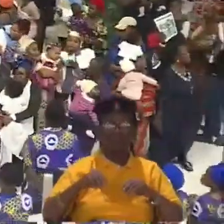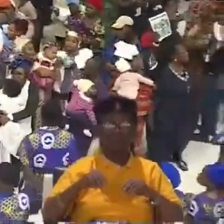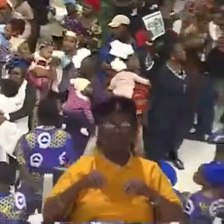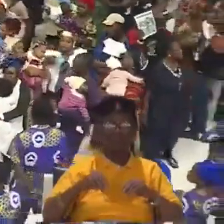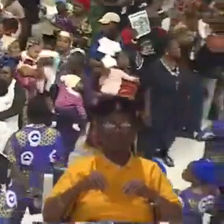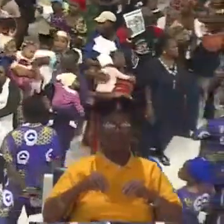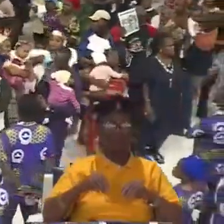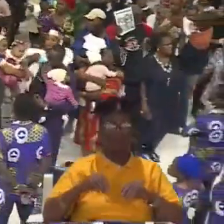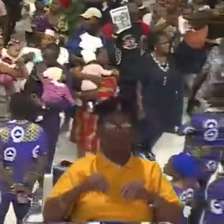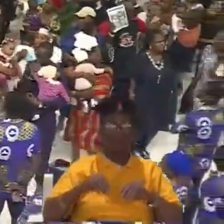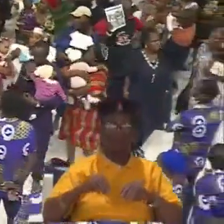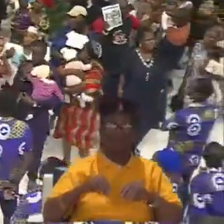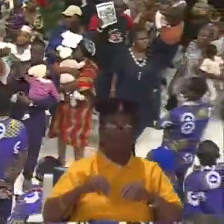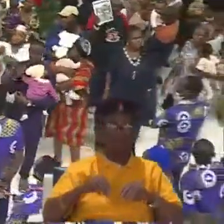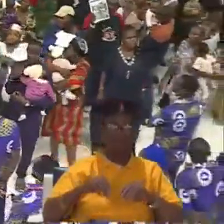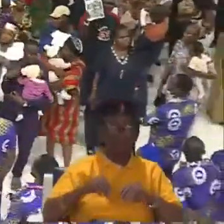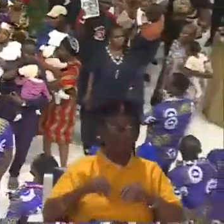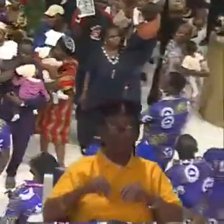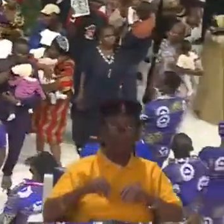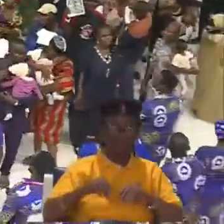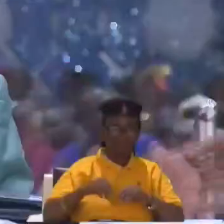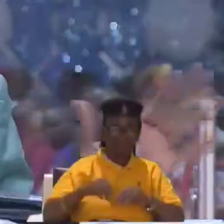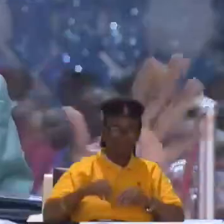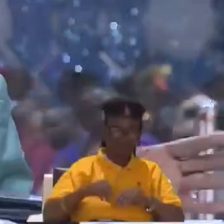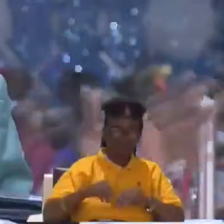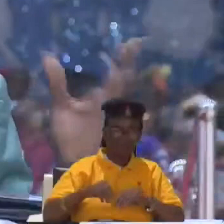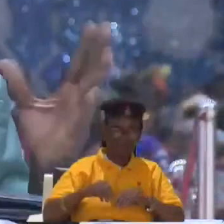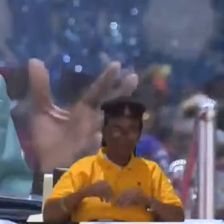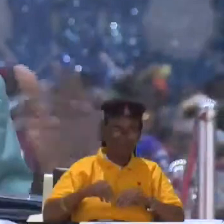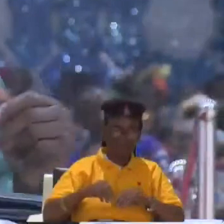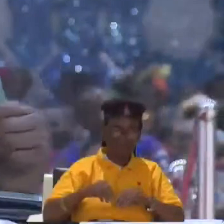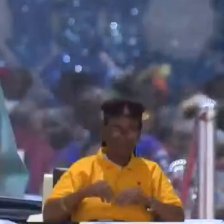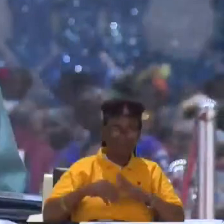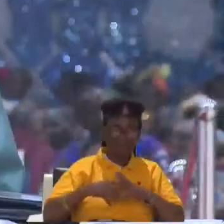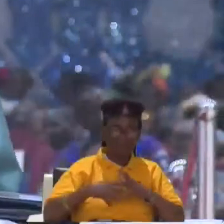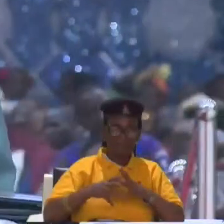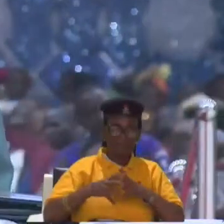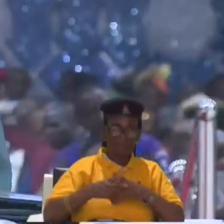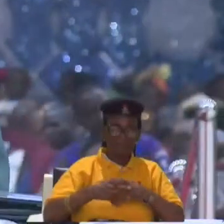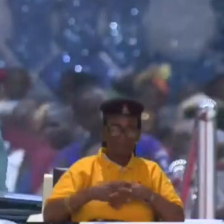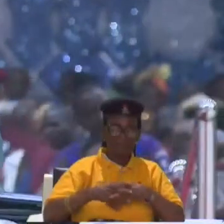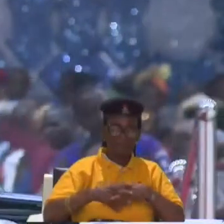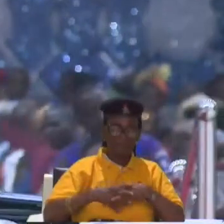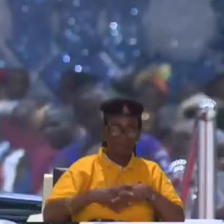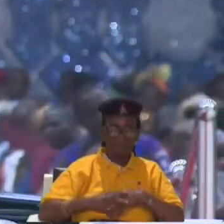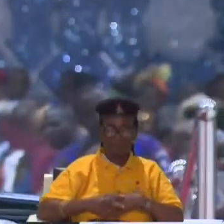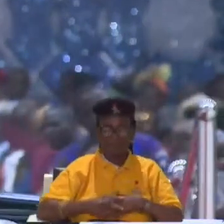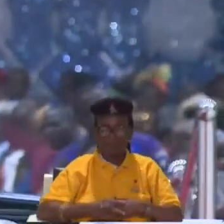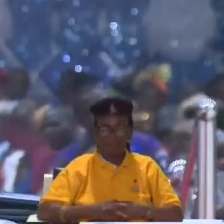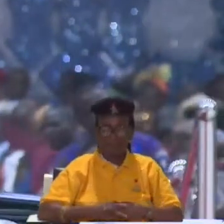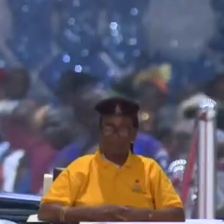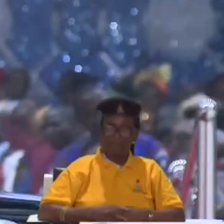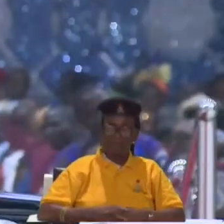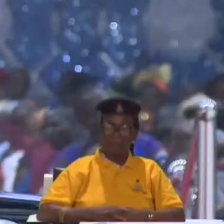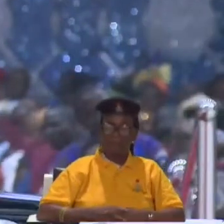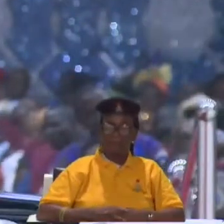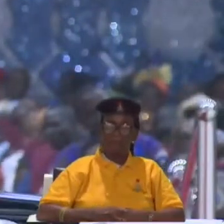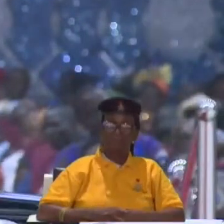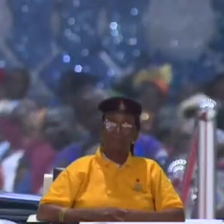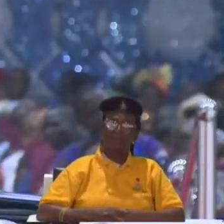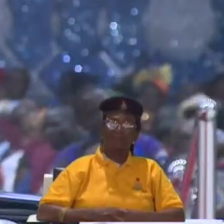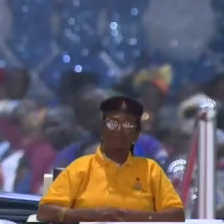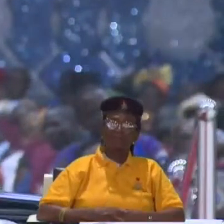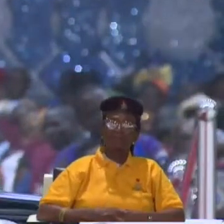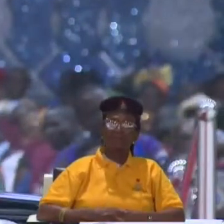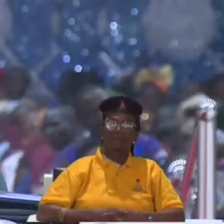Well, some of you made pledges to God last year that if he will answer you, you will come back to